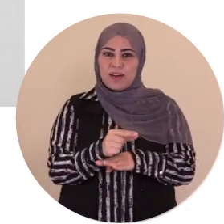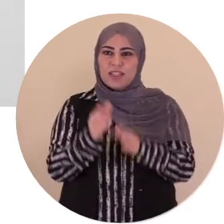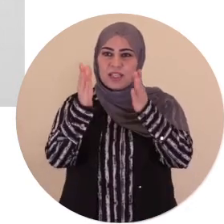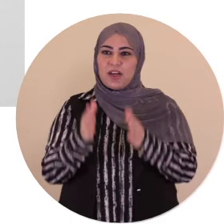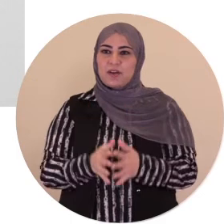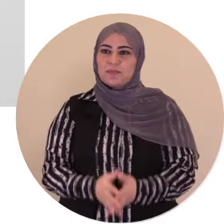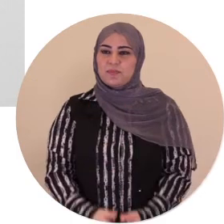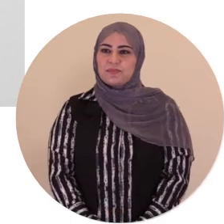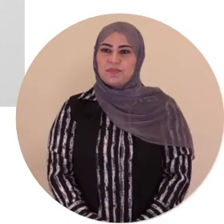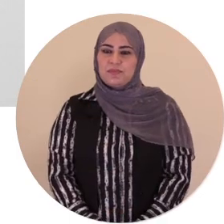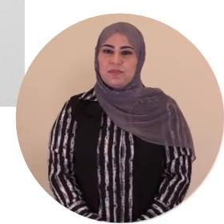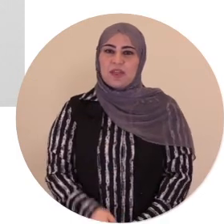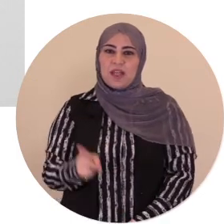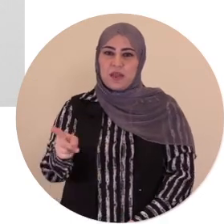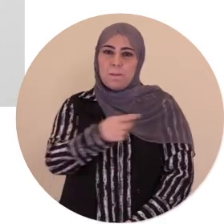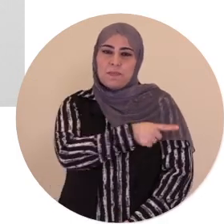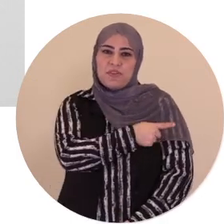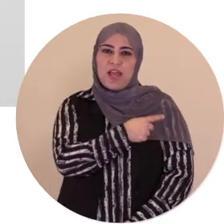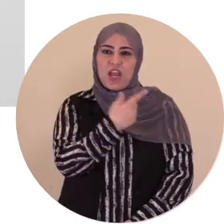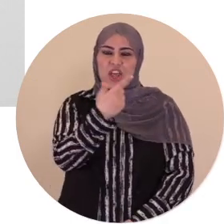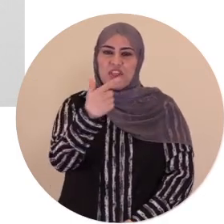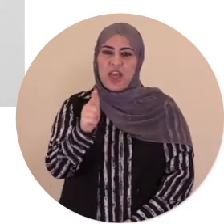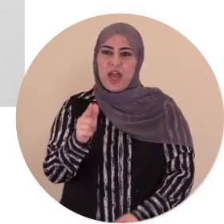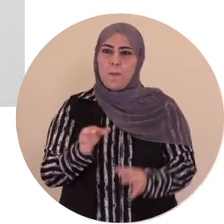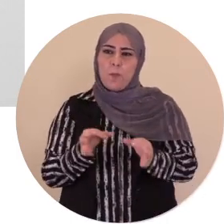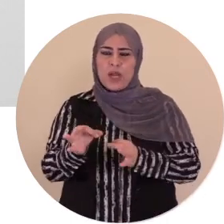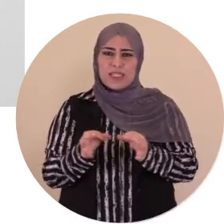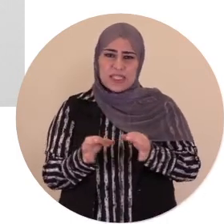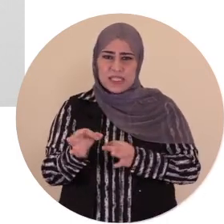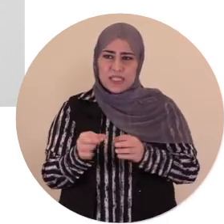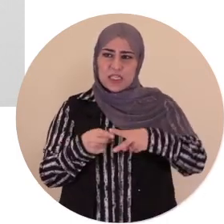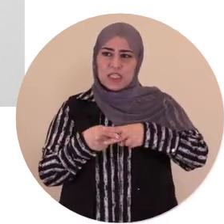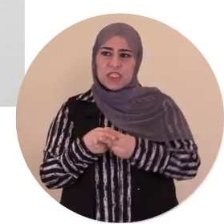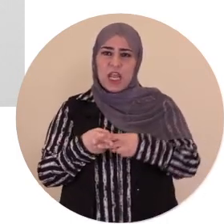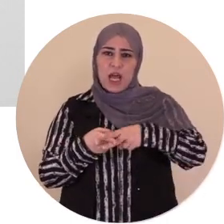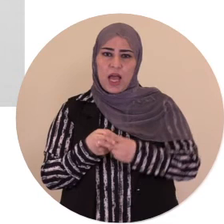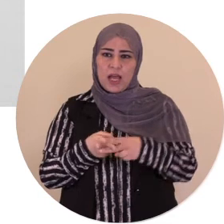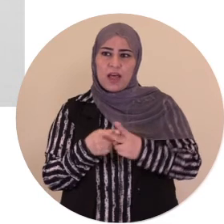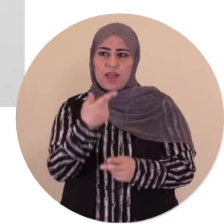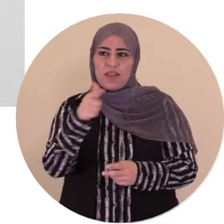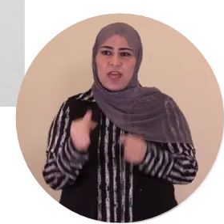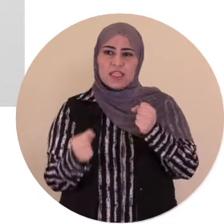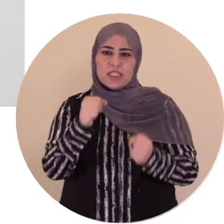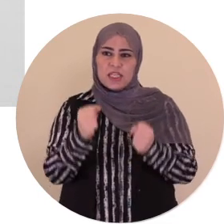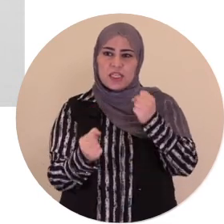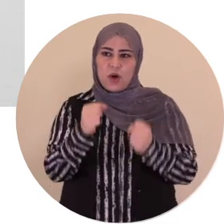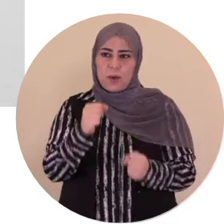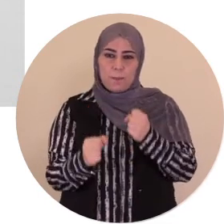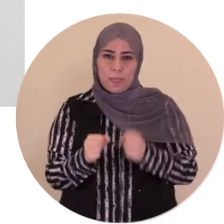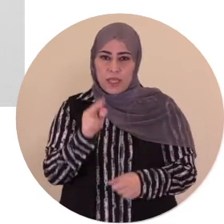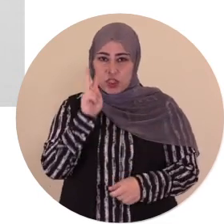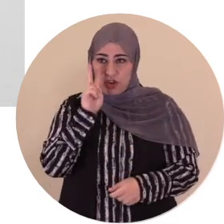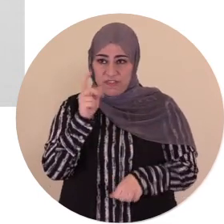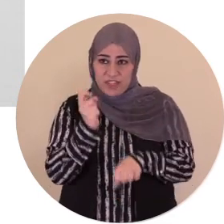The mechanic repaired the car. Focus here on the sentence. First thing you have to do is to find the parts of the sentence.